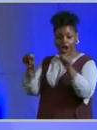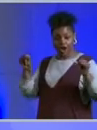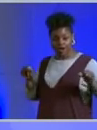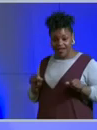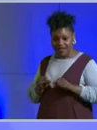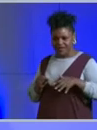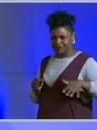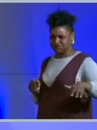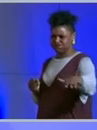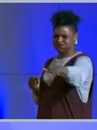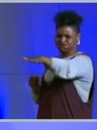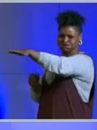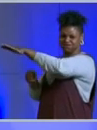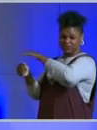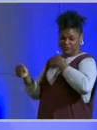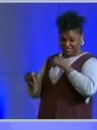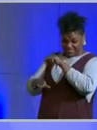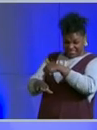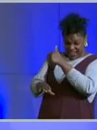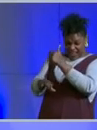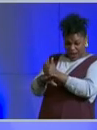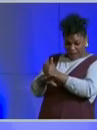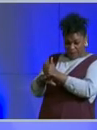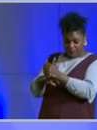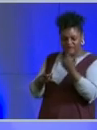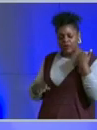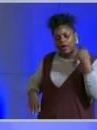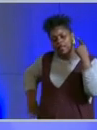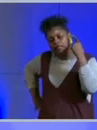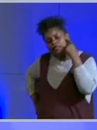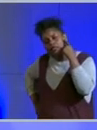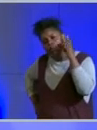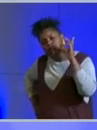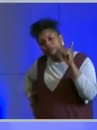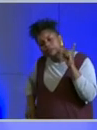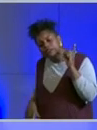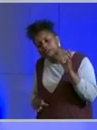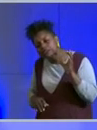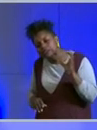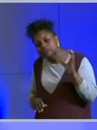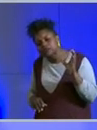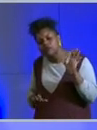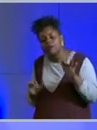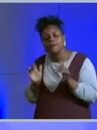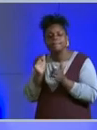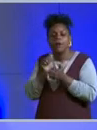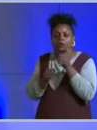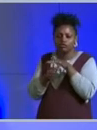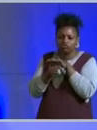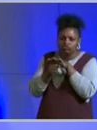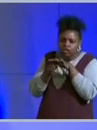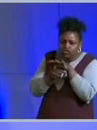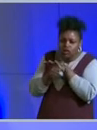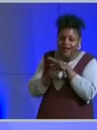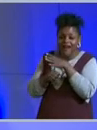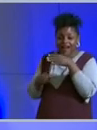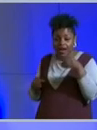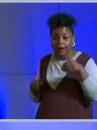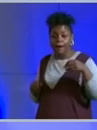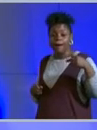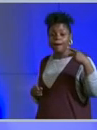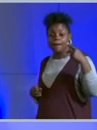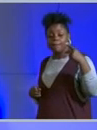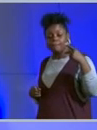We, as has been said before, we spend in Washington, D.C. the most regionally, and frankly, per capita, we spend the most